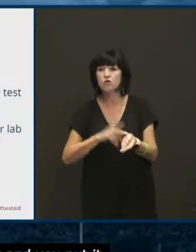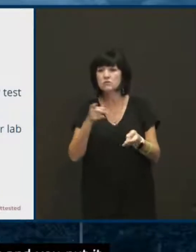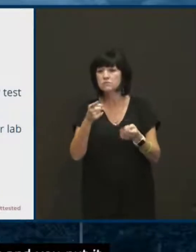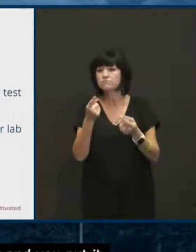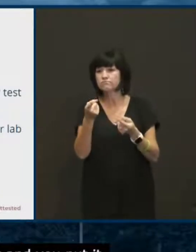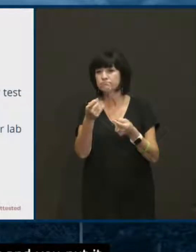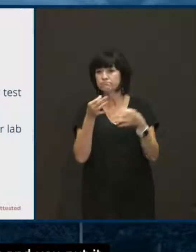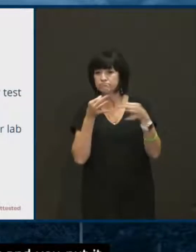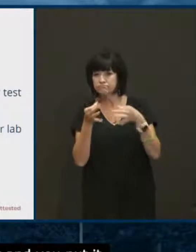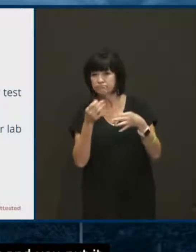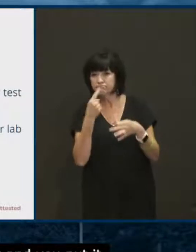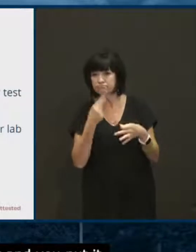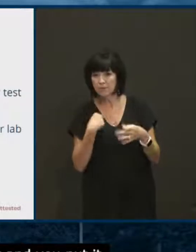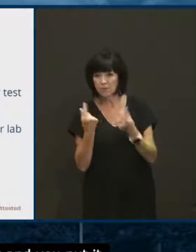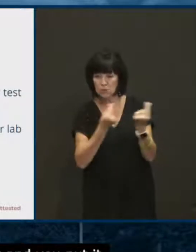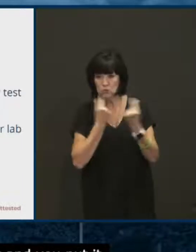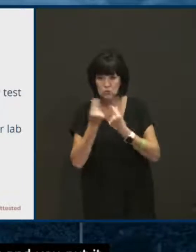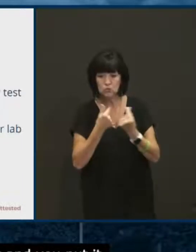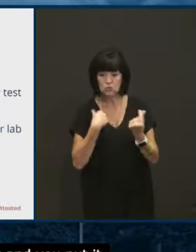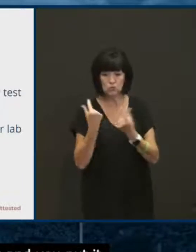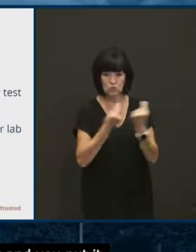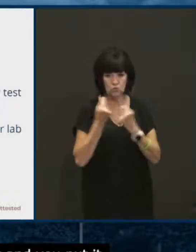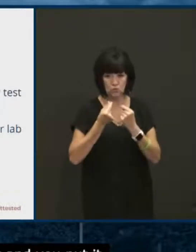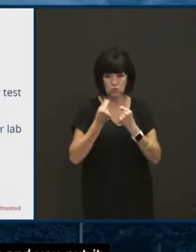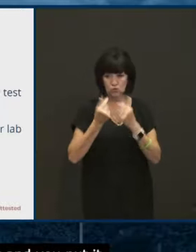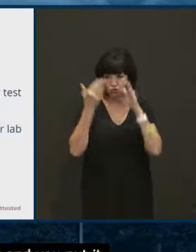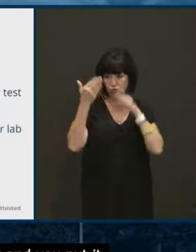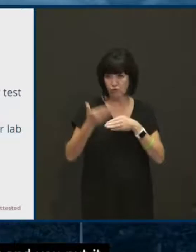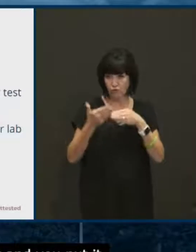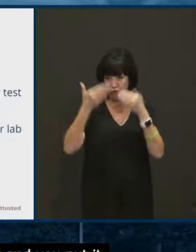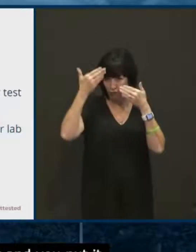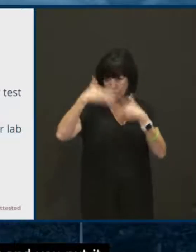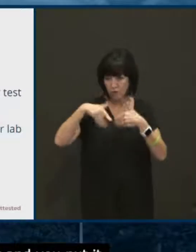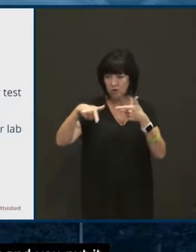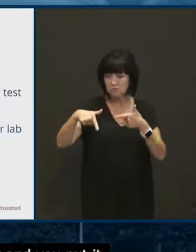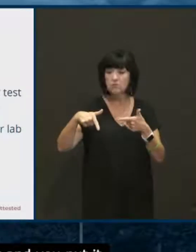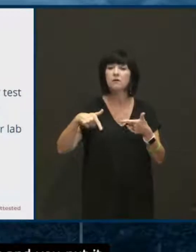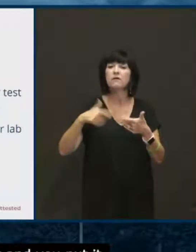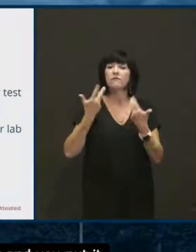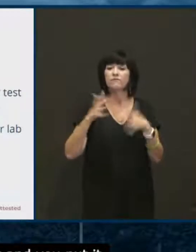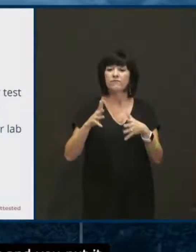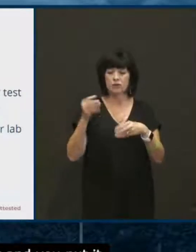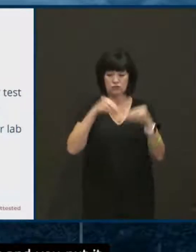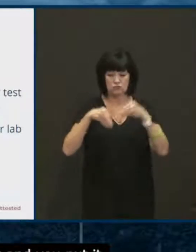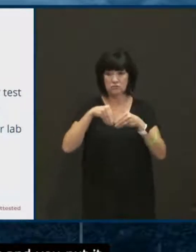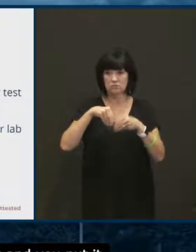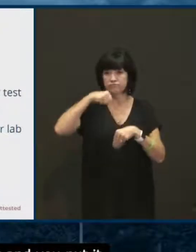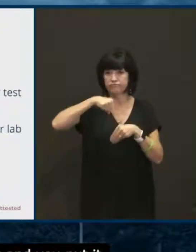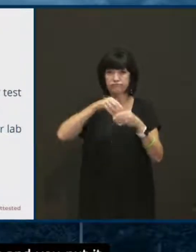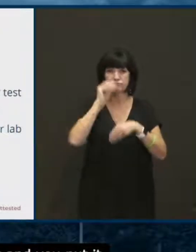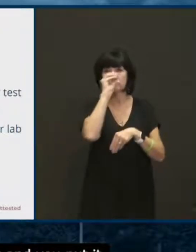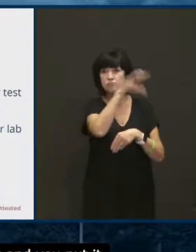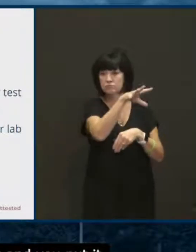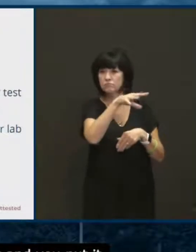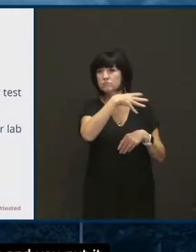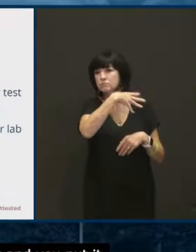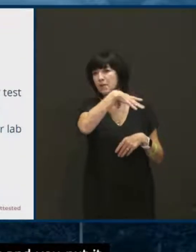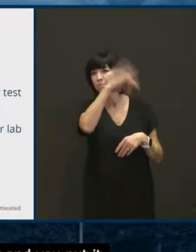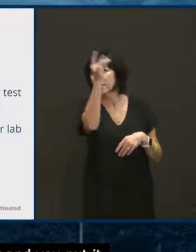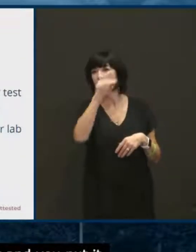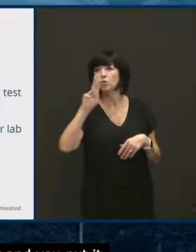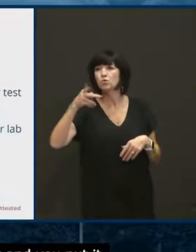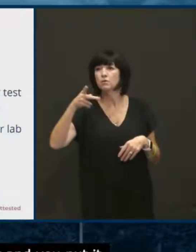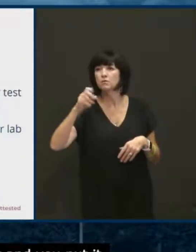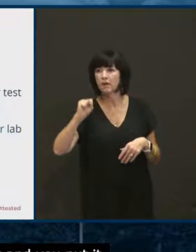get your results in 48 to 72 hours, if not before. It all kind of depends if you hit today's drop off or not with UPS. 3 things you need. You need to be a